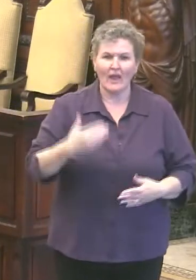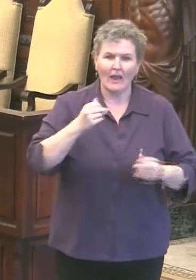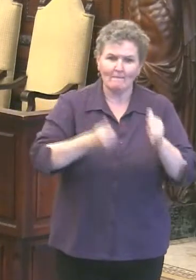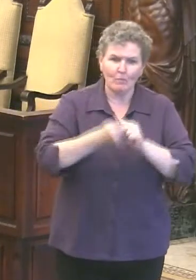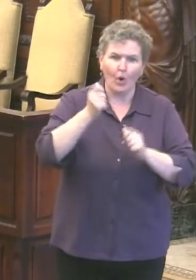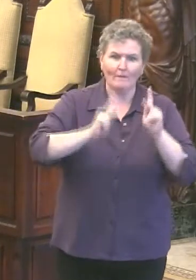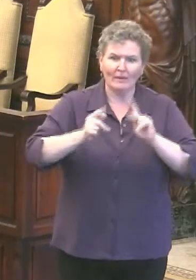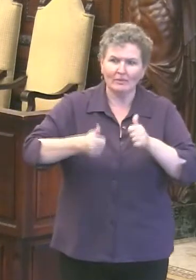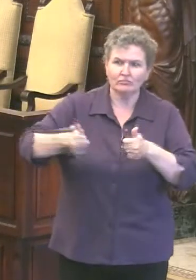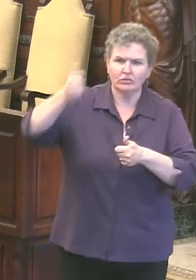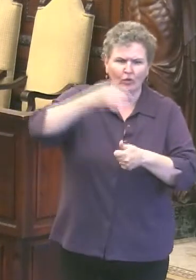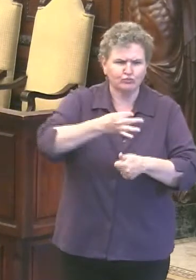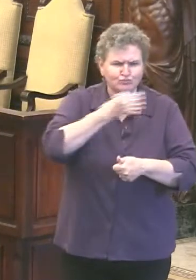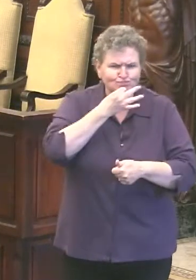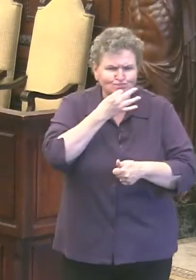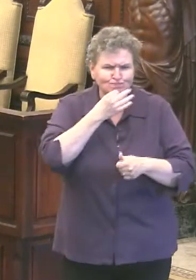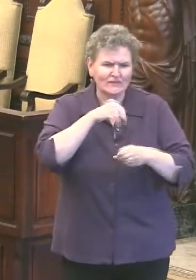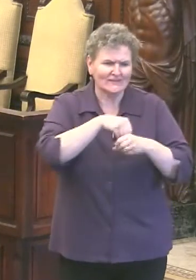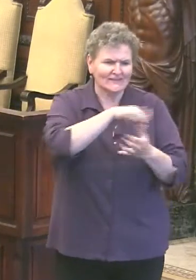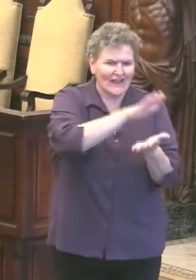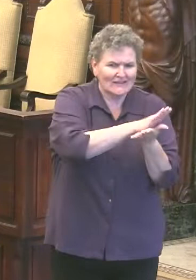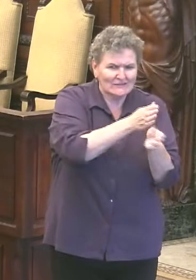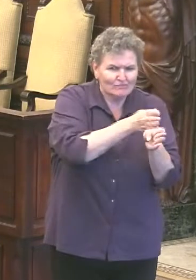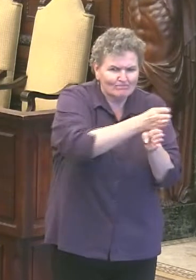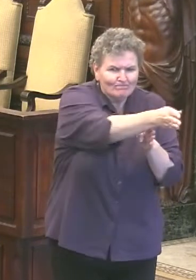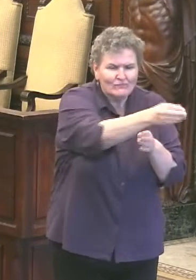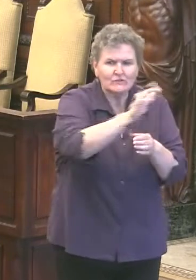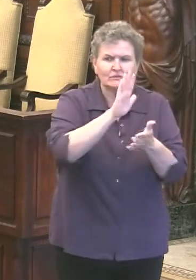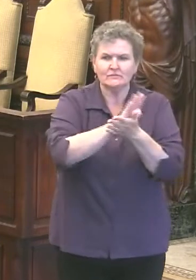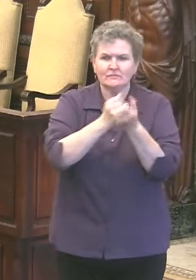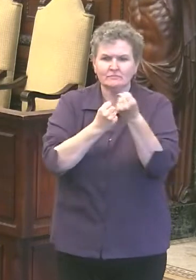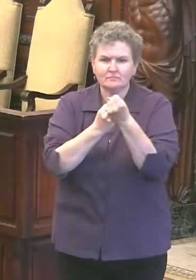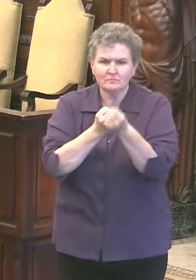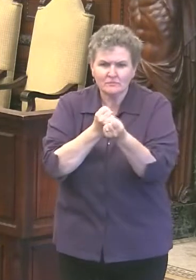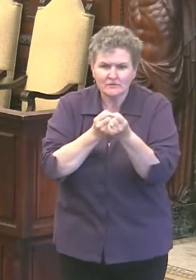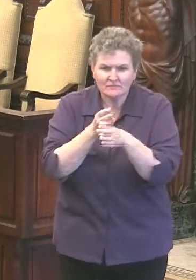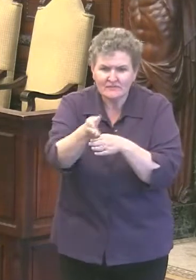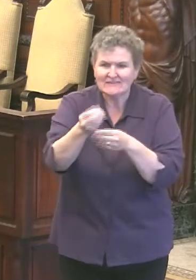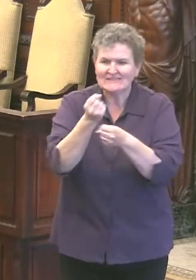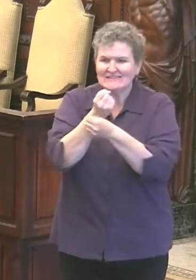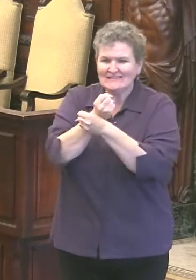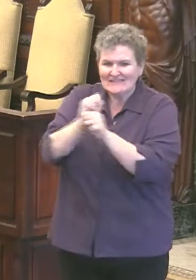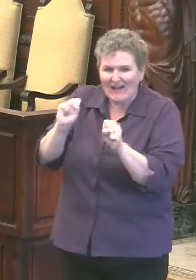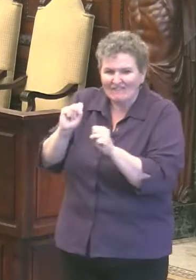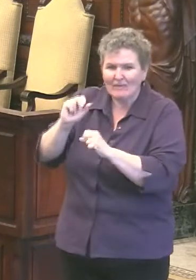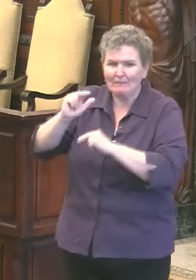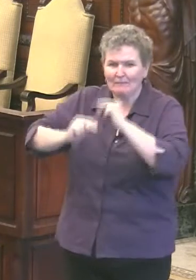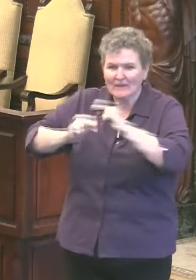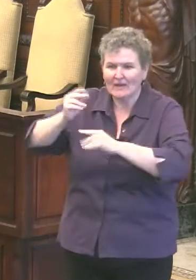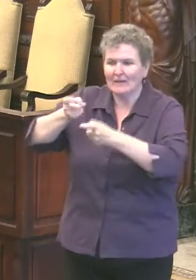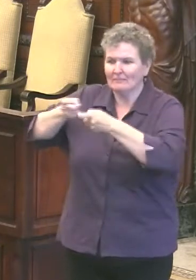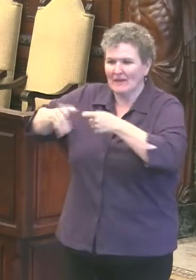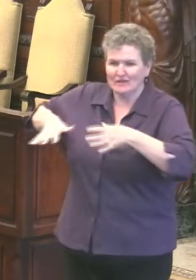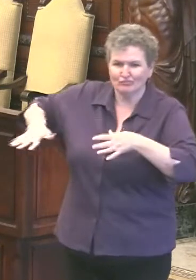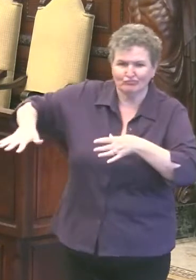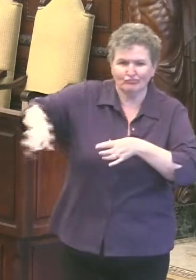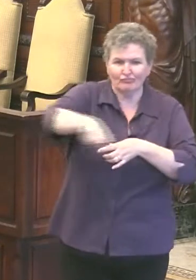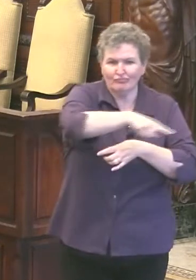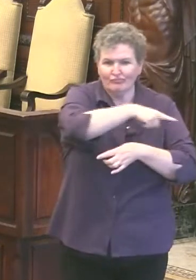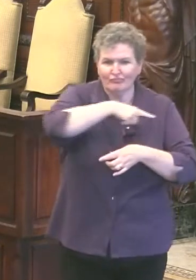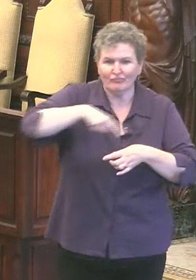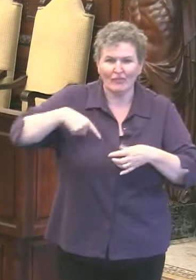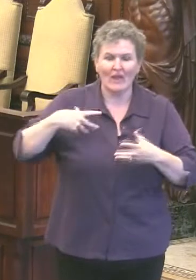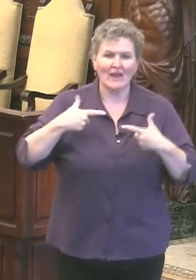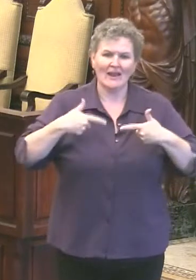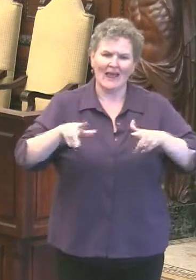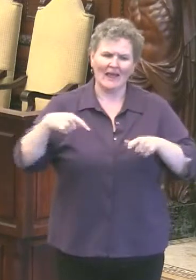academic supports, school operations, and facilities management, these sessions will allow participants to learn more about our